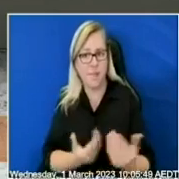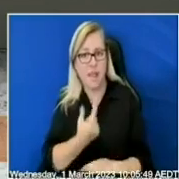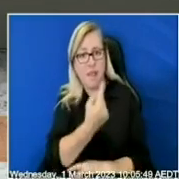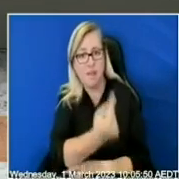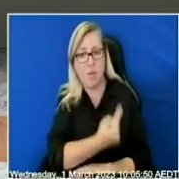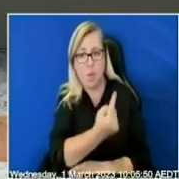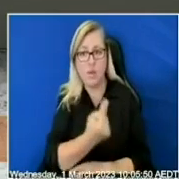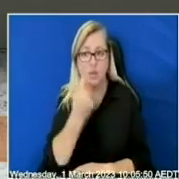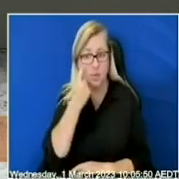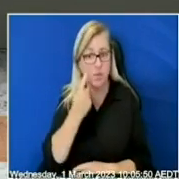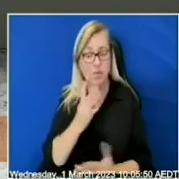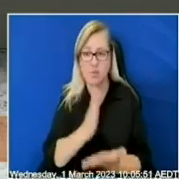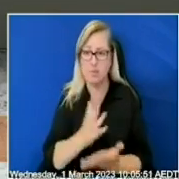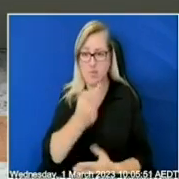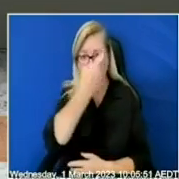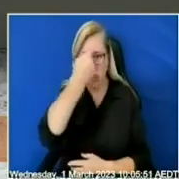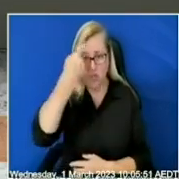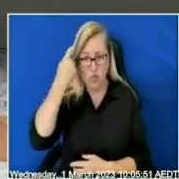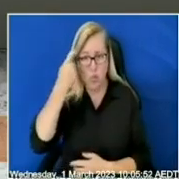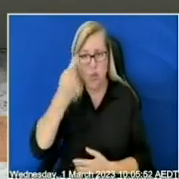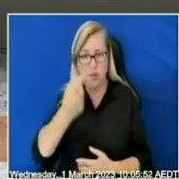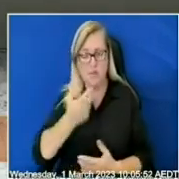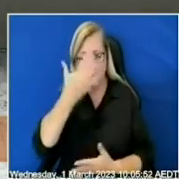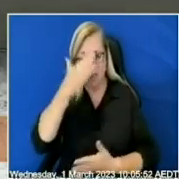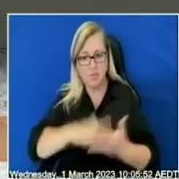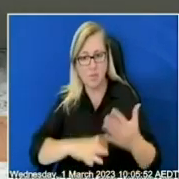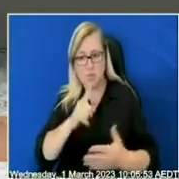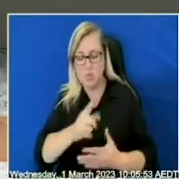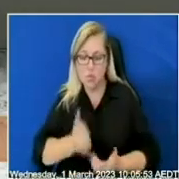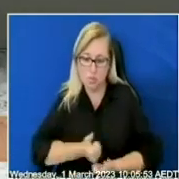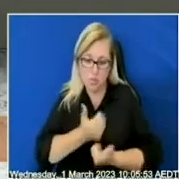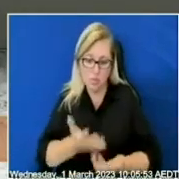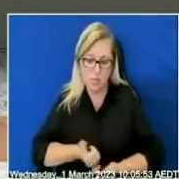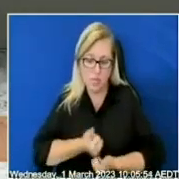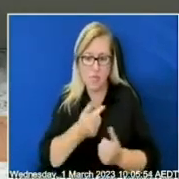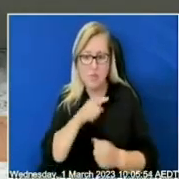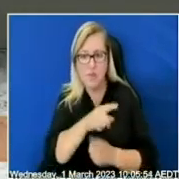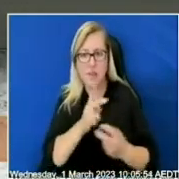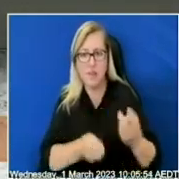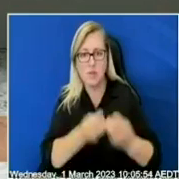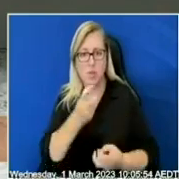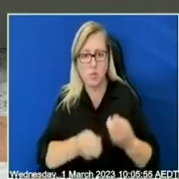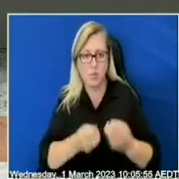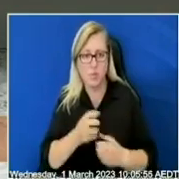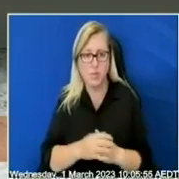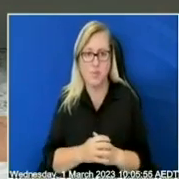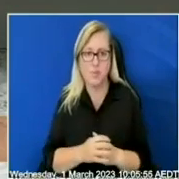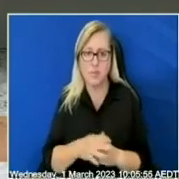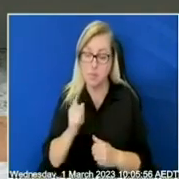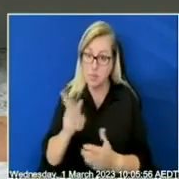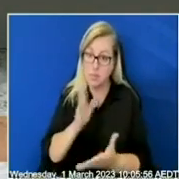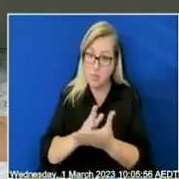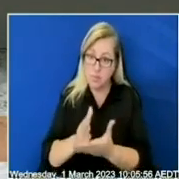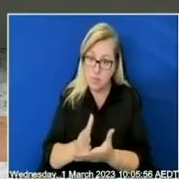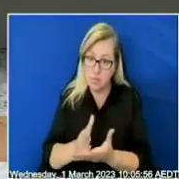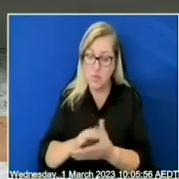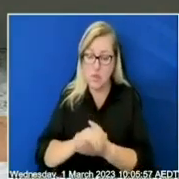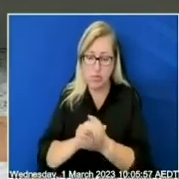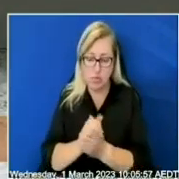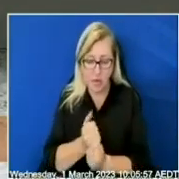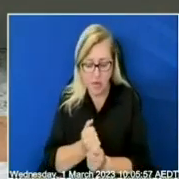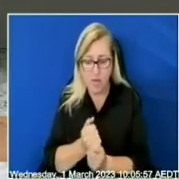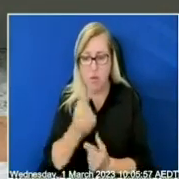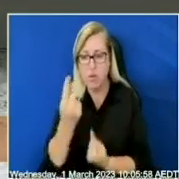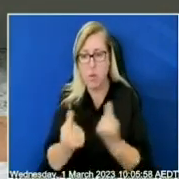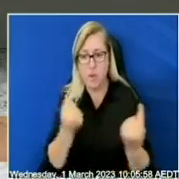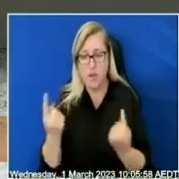these issues. We're deeply grateful to each individual giving evidence and recognise their role in helping Yoorrook